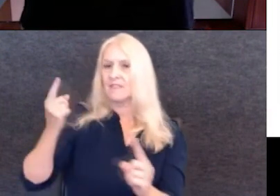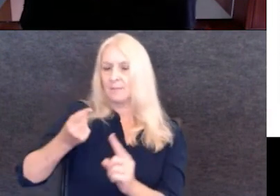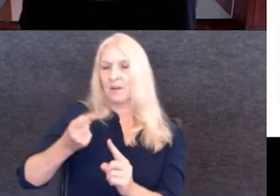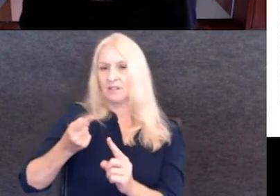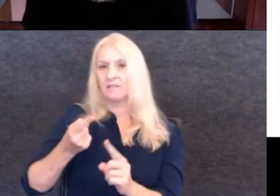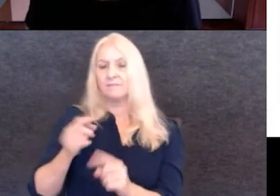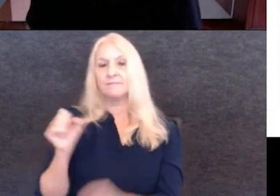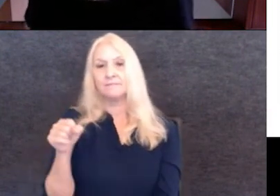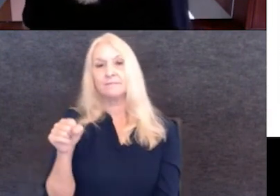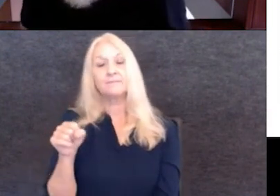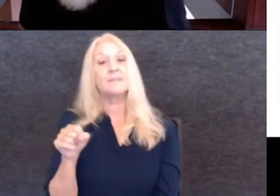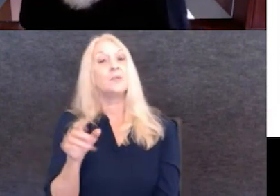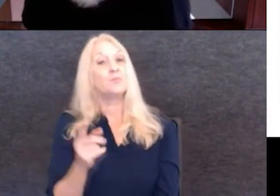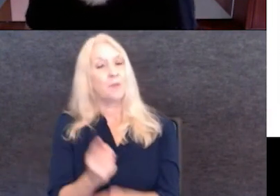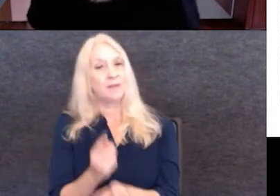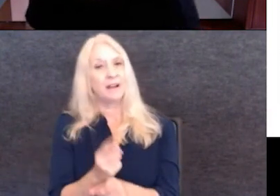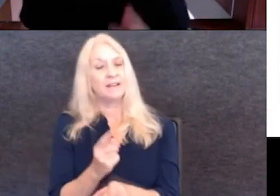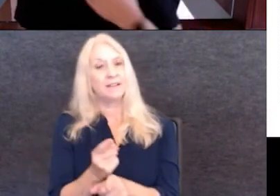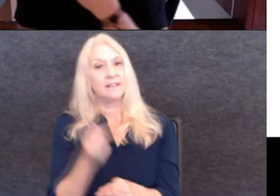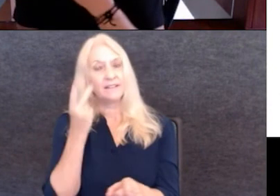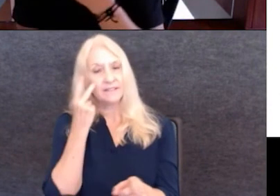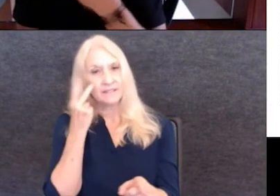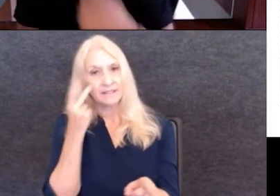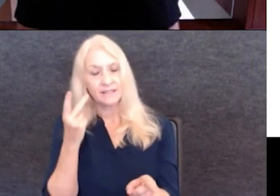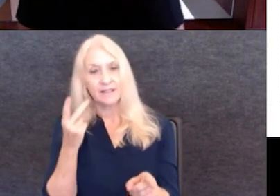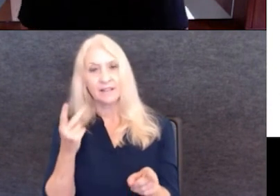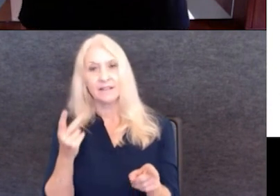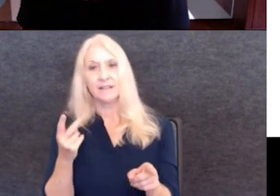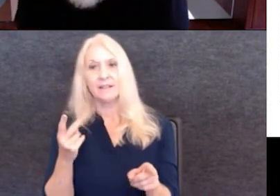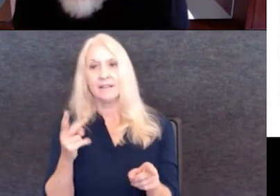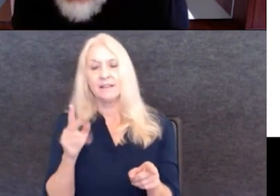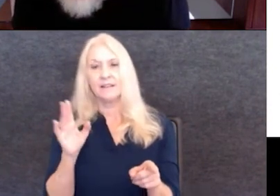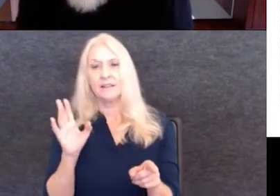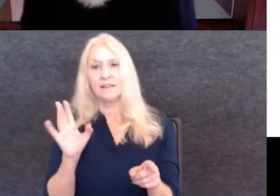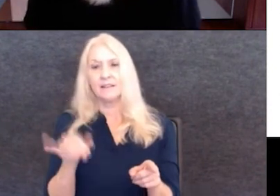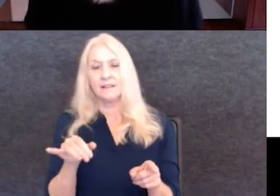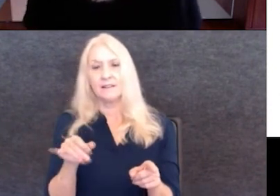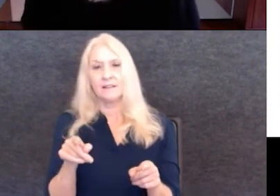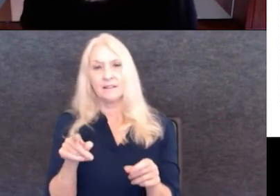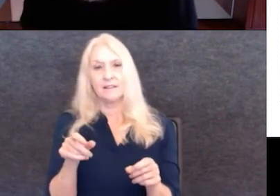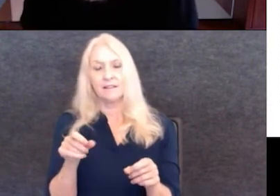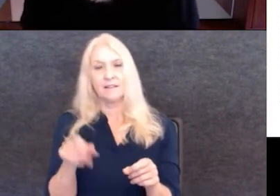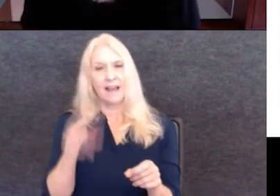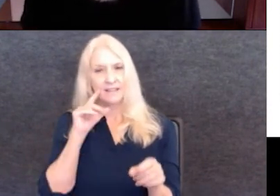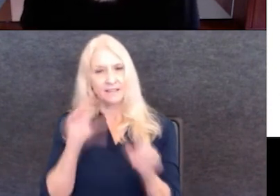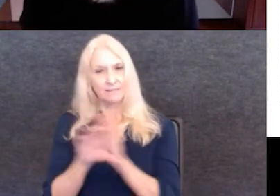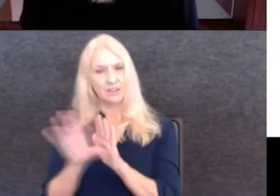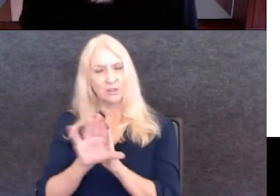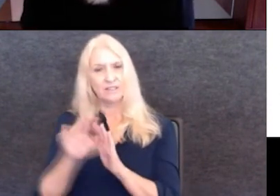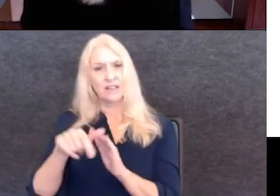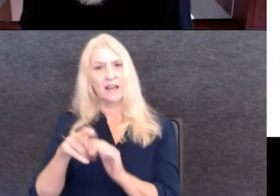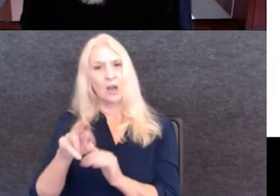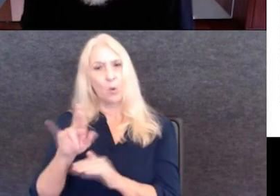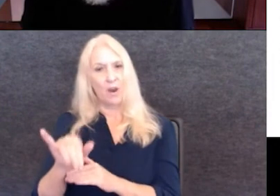at the end of the day, for example, you've seen an image of a quarry in, no, is that like a quarry of marble.